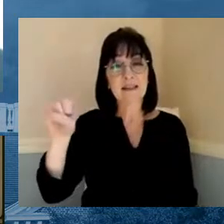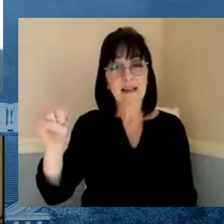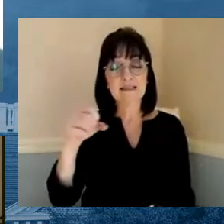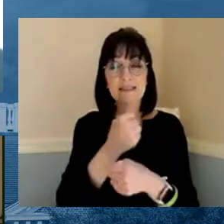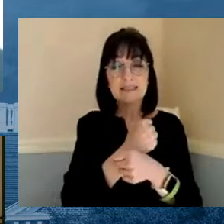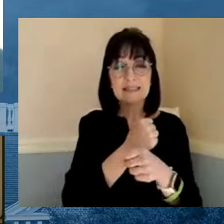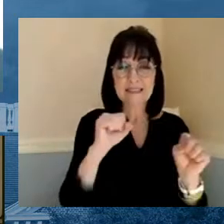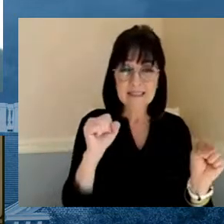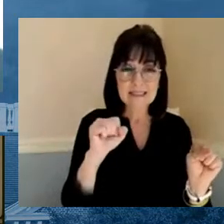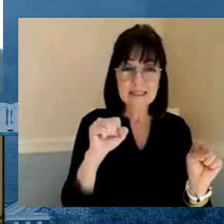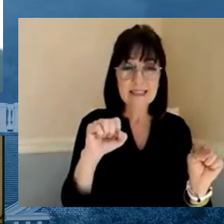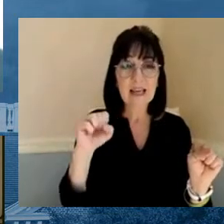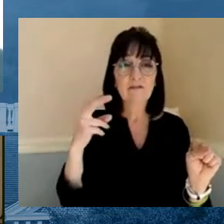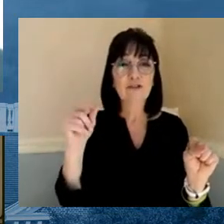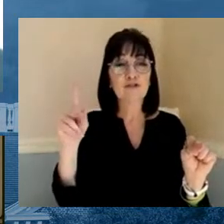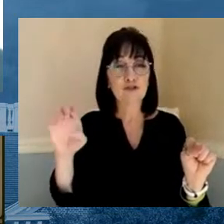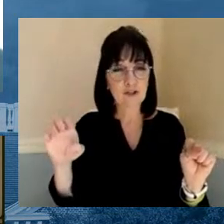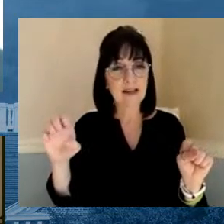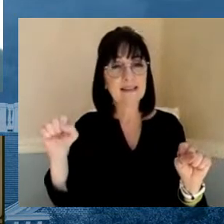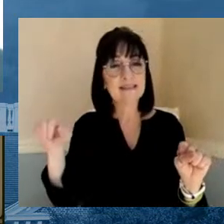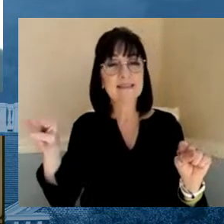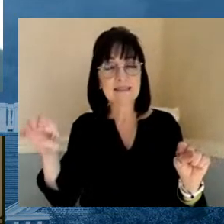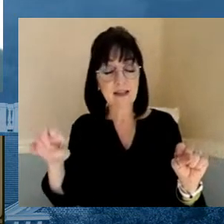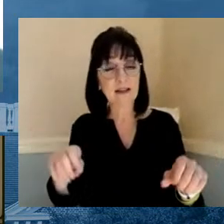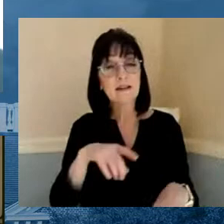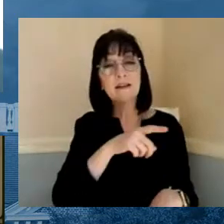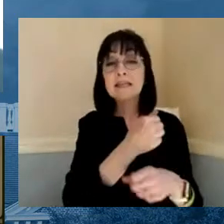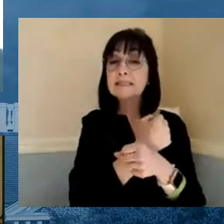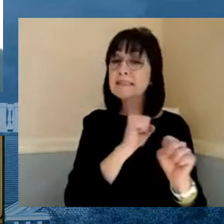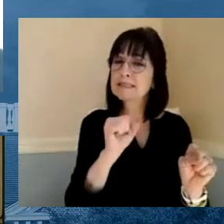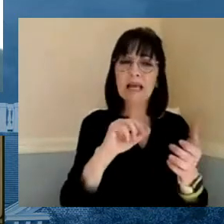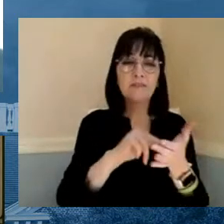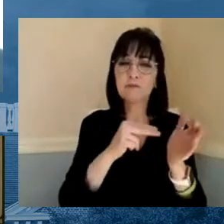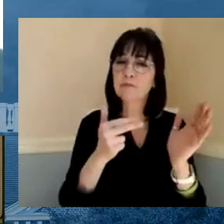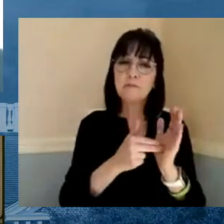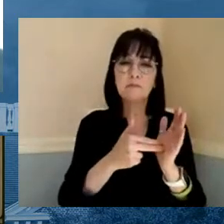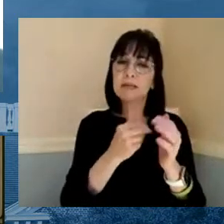just creating a safe workplace for anyone to be who they are,